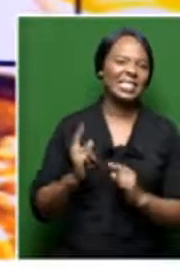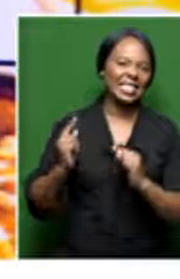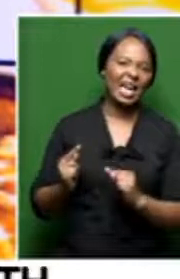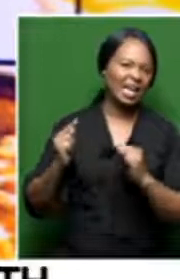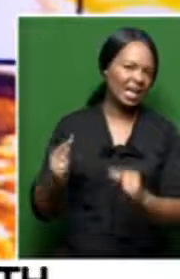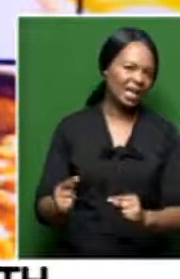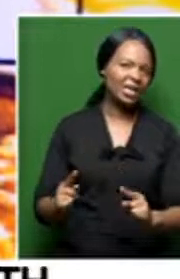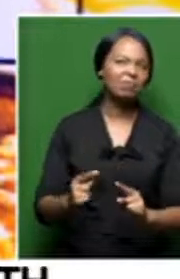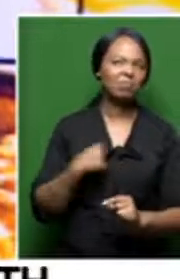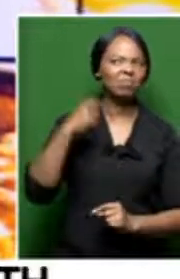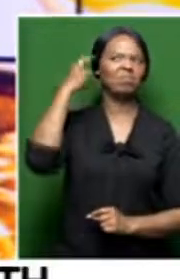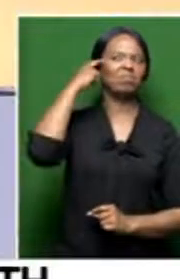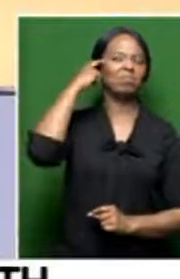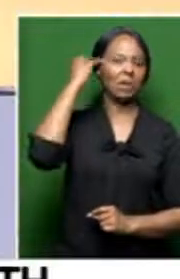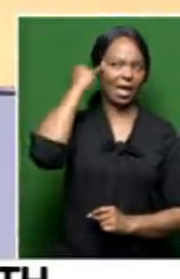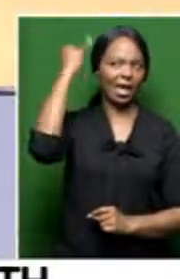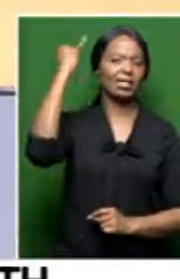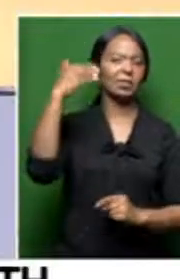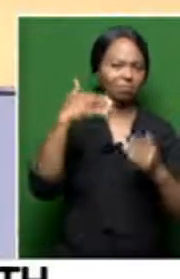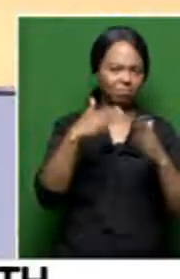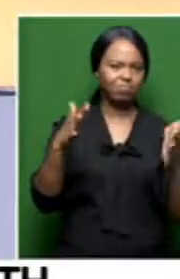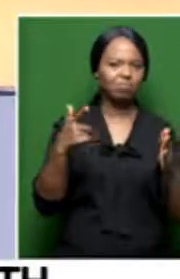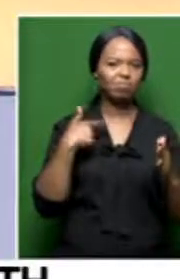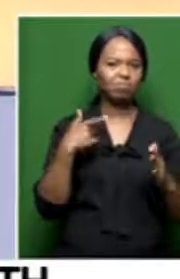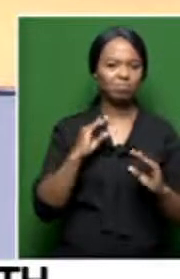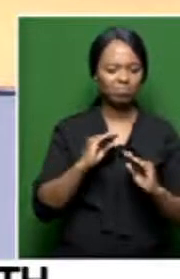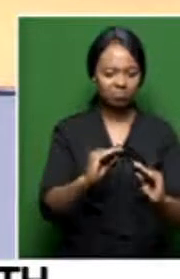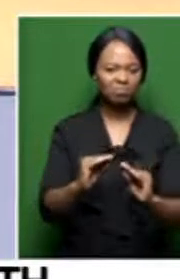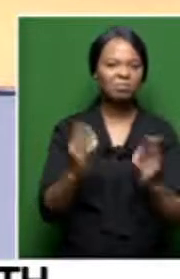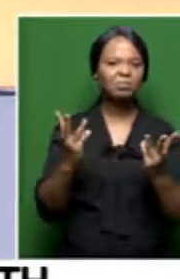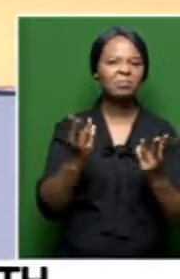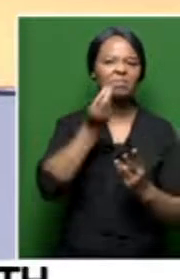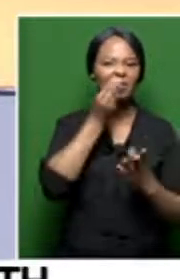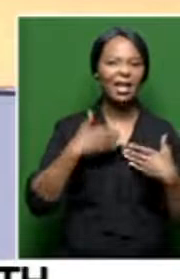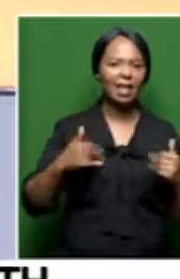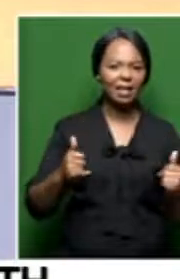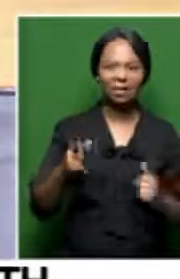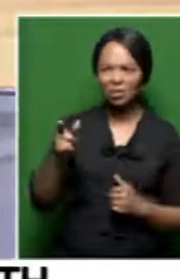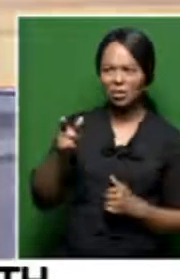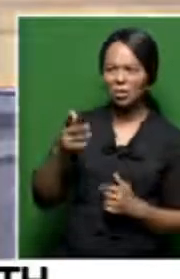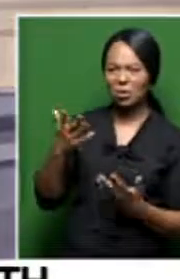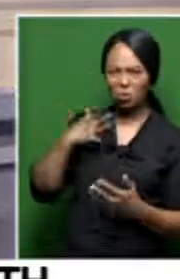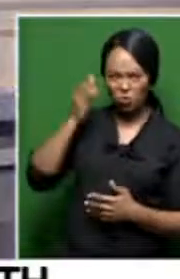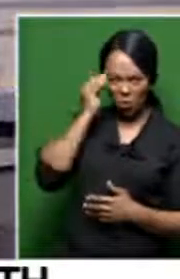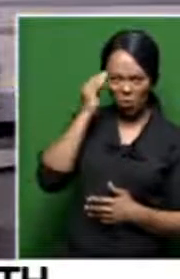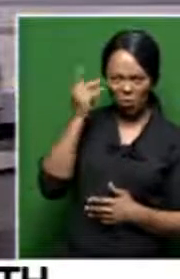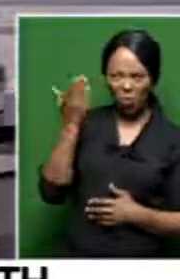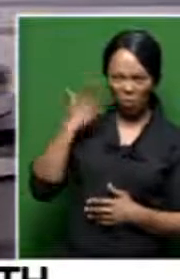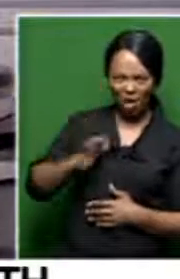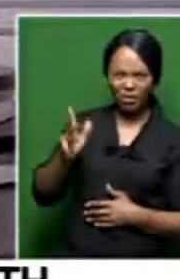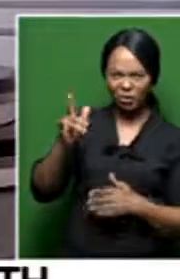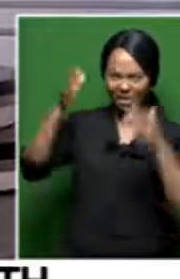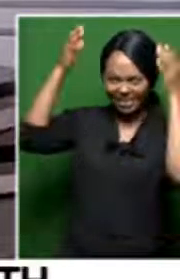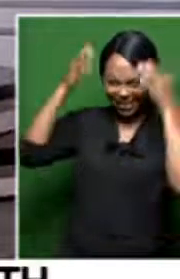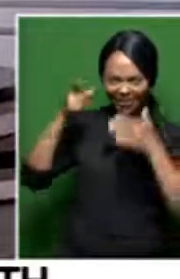culinary journey. But then did you know at that particular moment that you wanted to be a chef, or it is just incidental? No, absolutely not. In fact, I